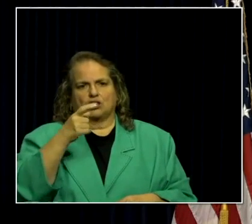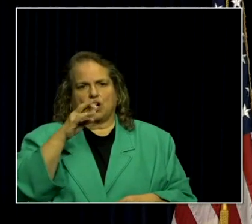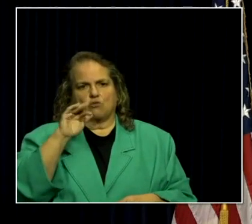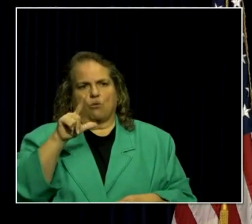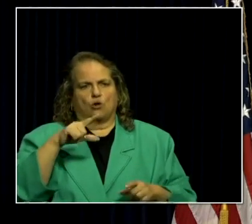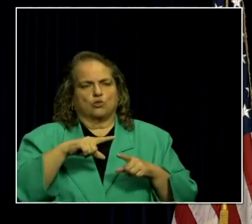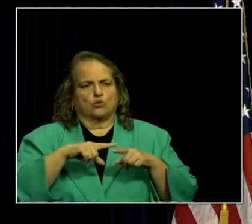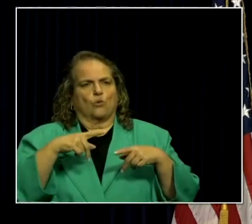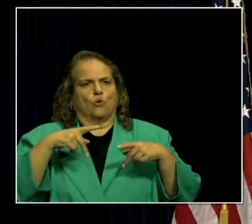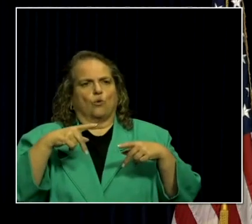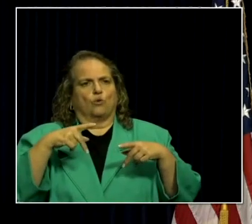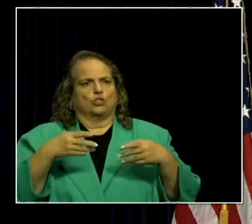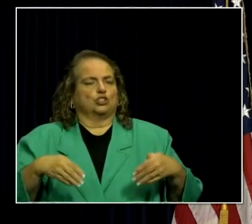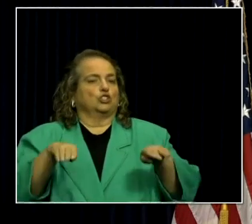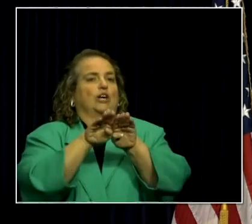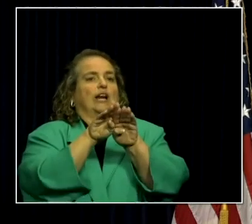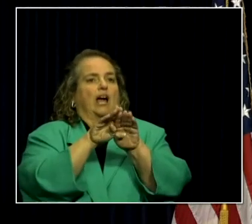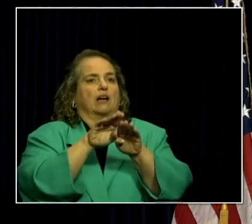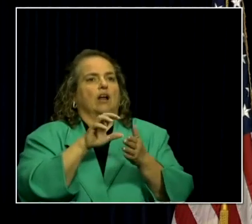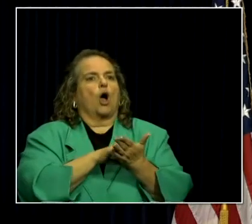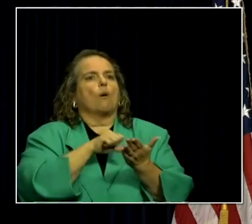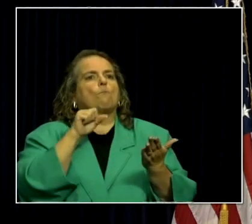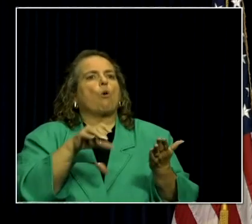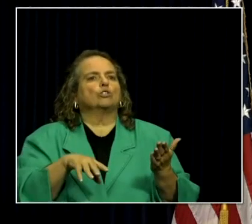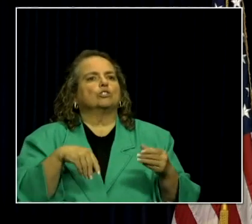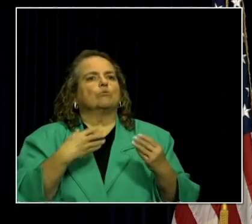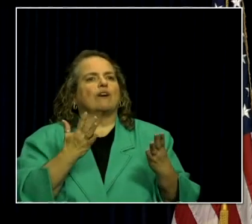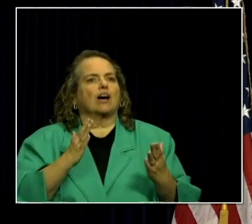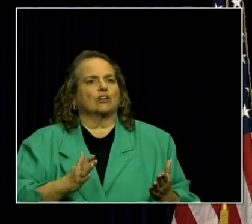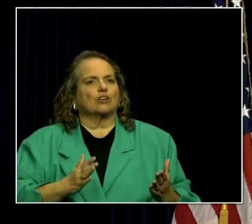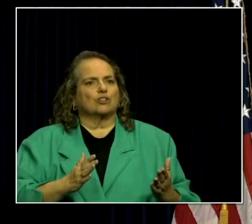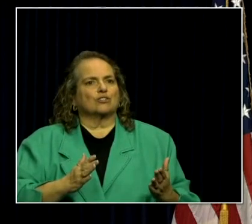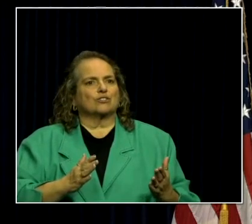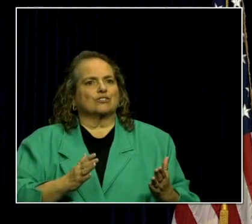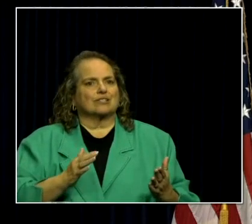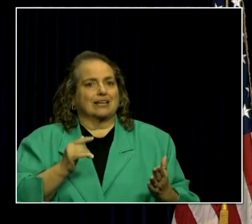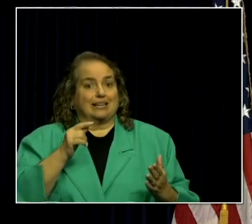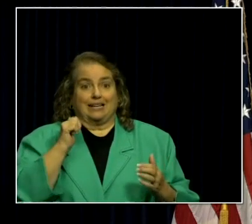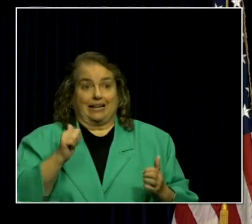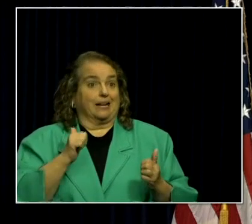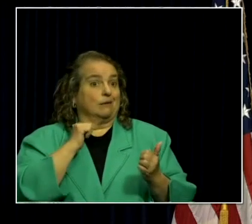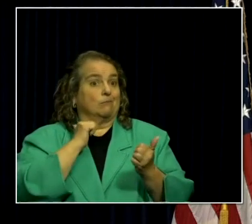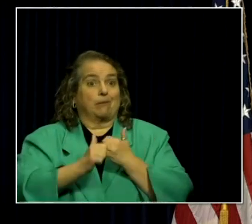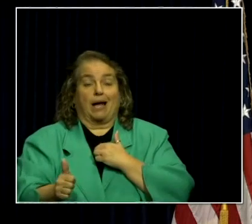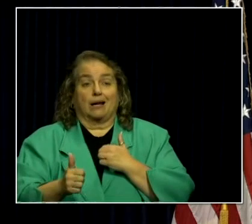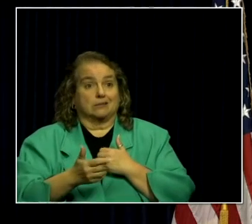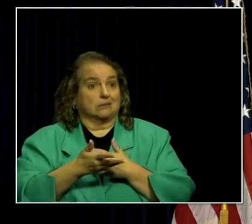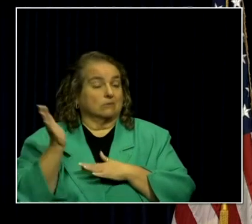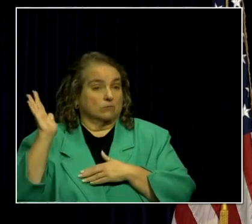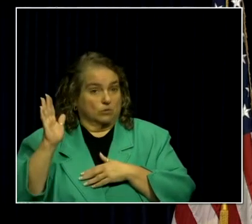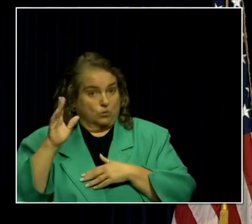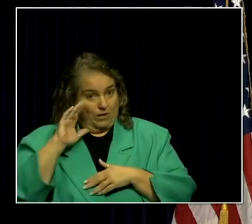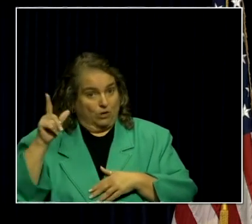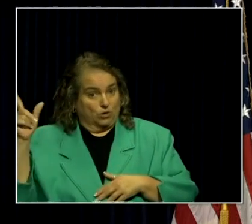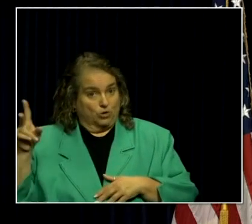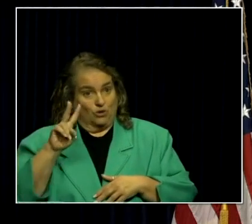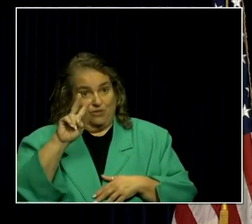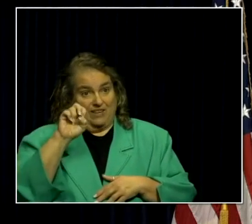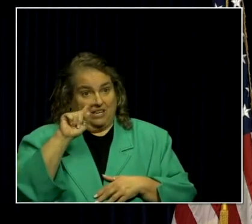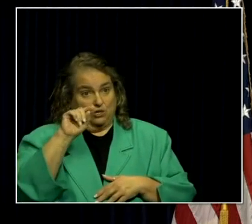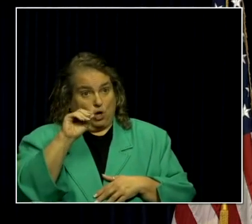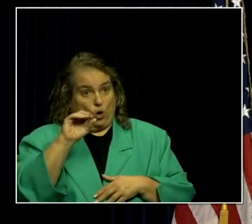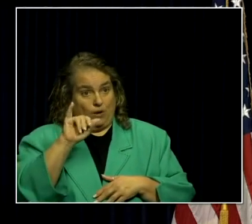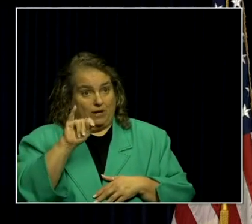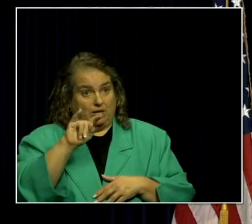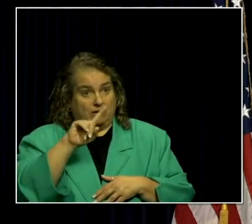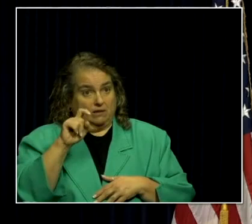to be moving. It's on the consent calendar, so it could just pass right on through. If that happens, will you veto it? The